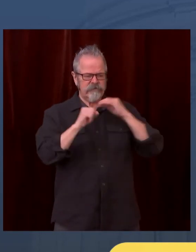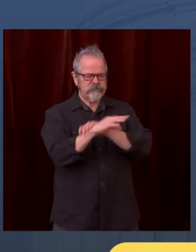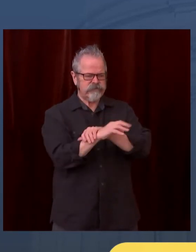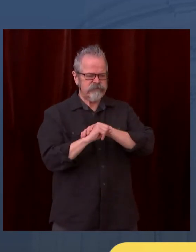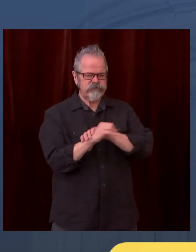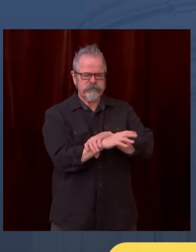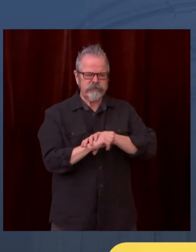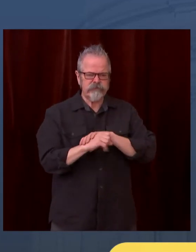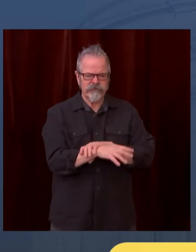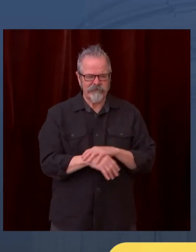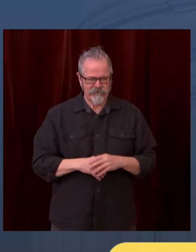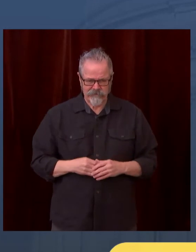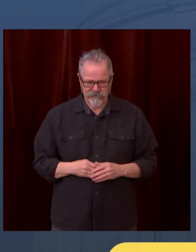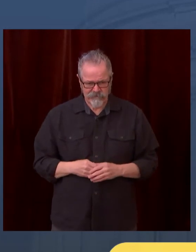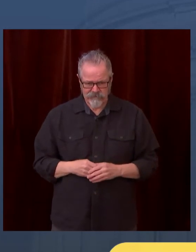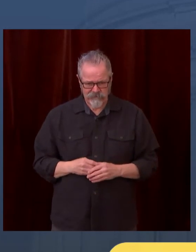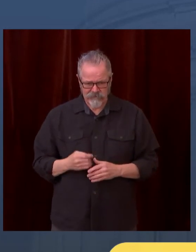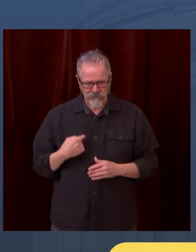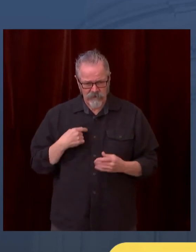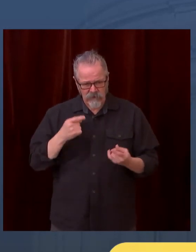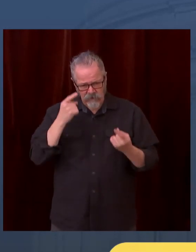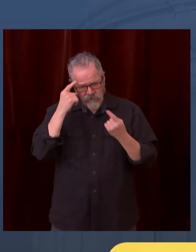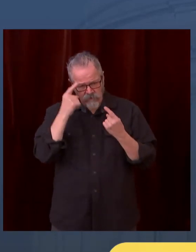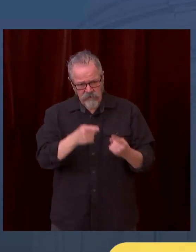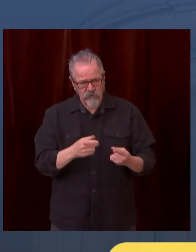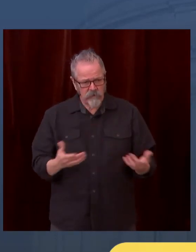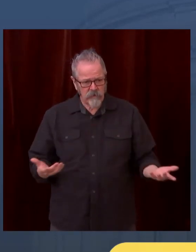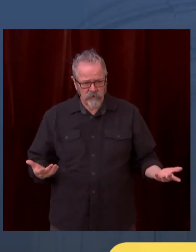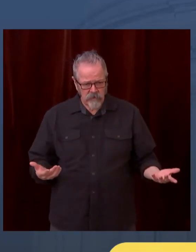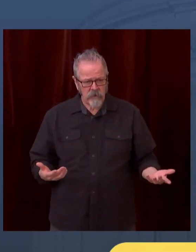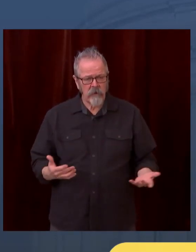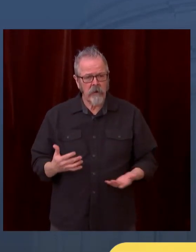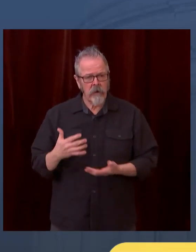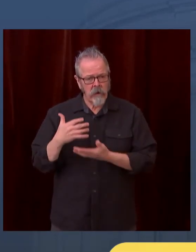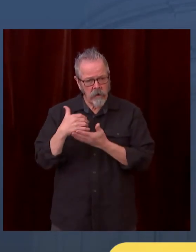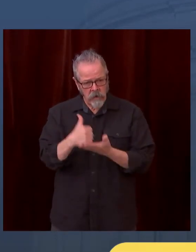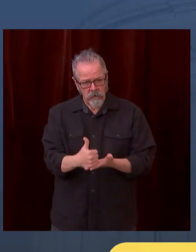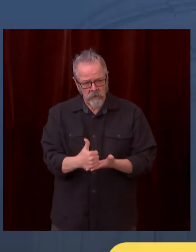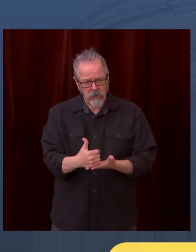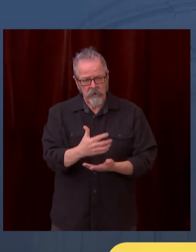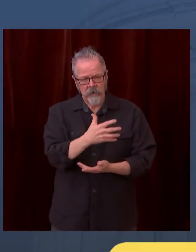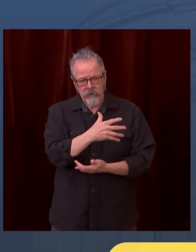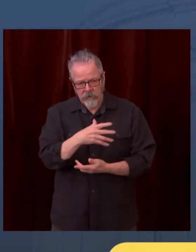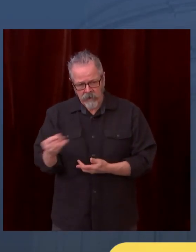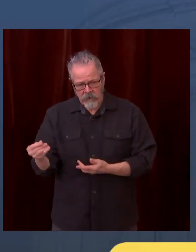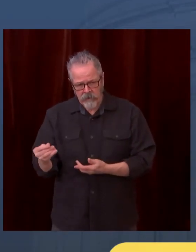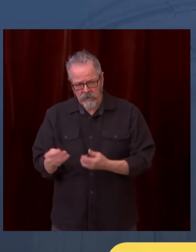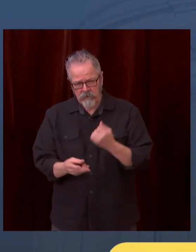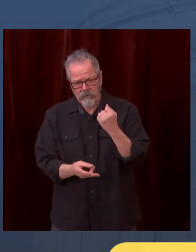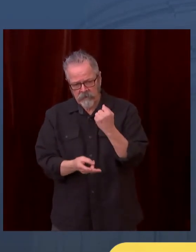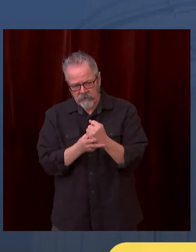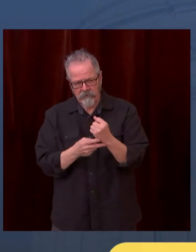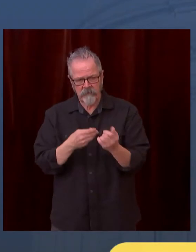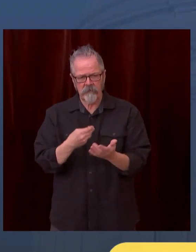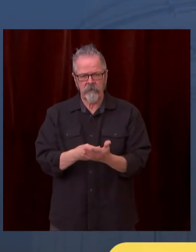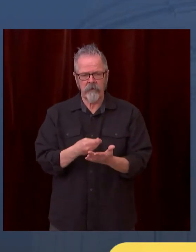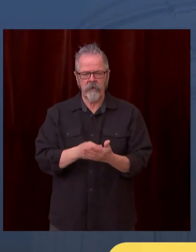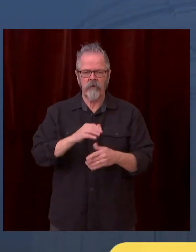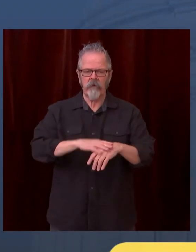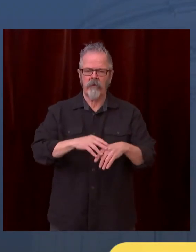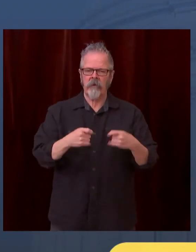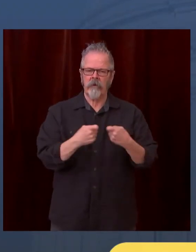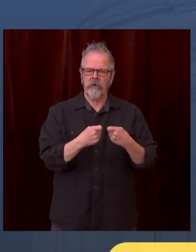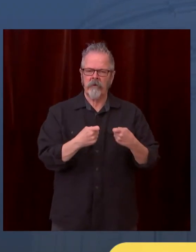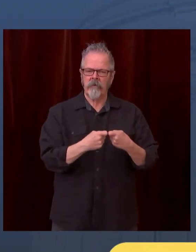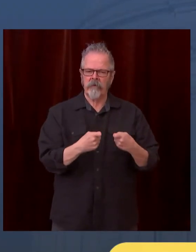bills. So instead of spending money, sending it to the utilities every month, you're buying energy and goes right out the